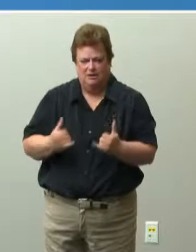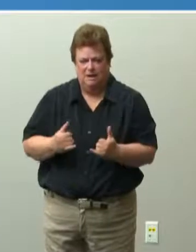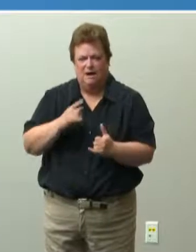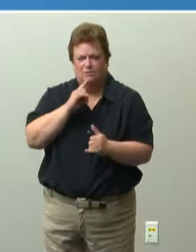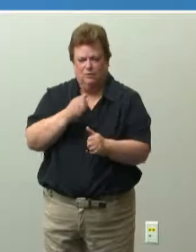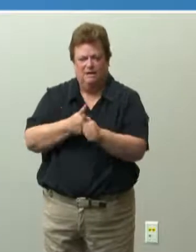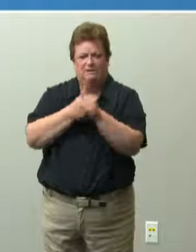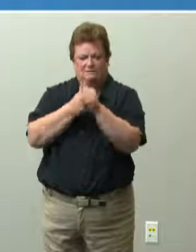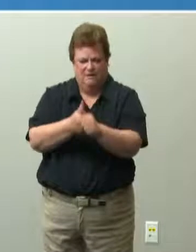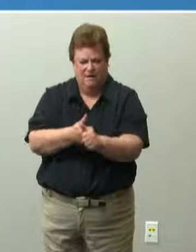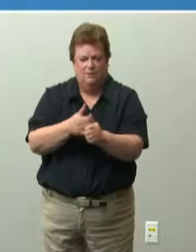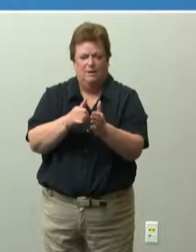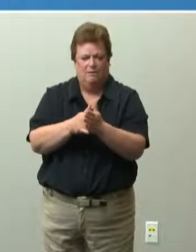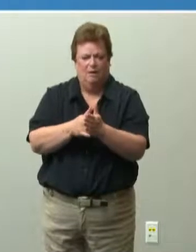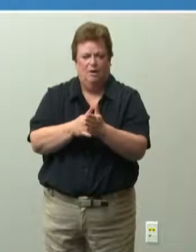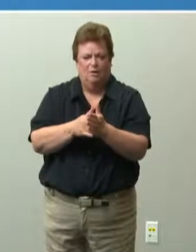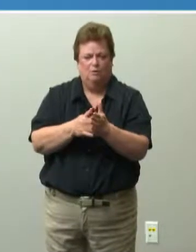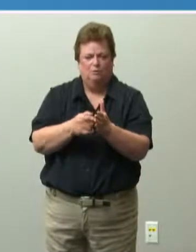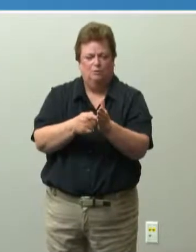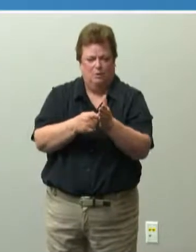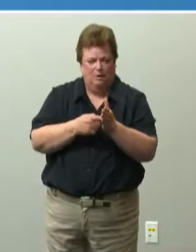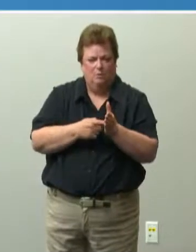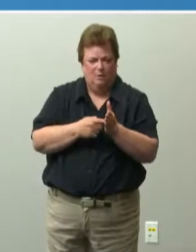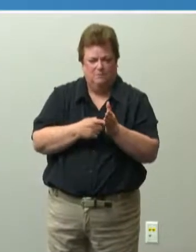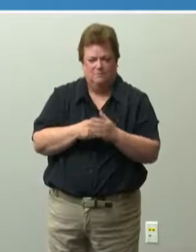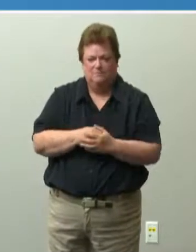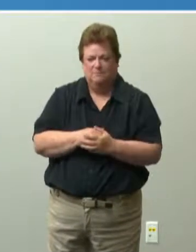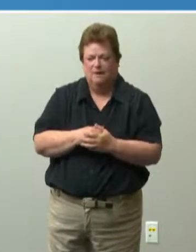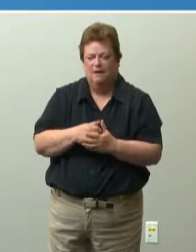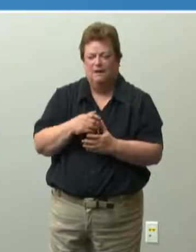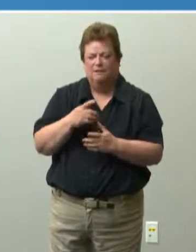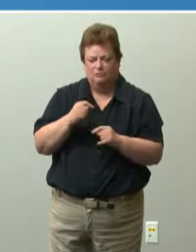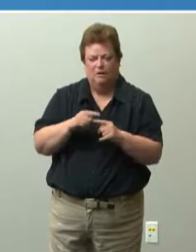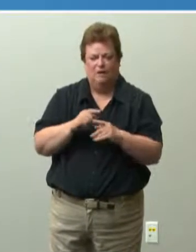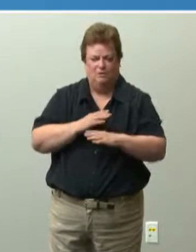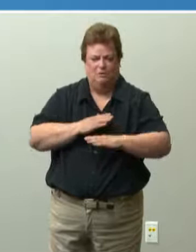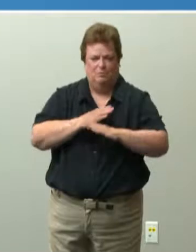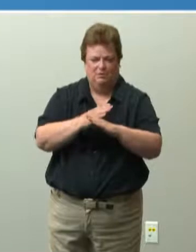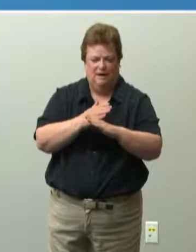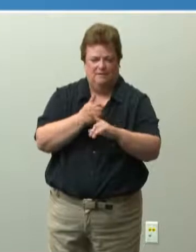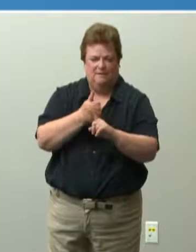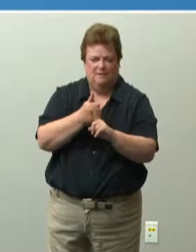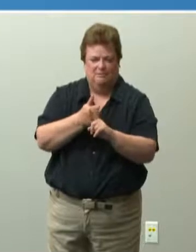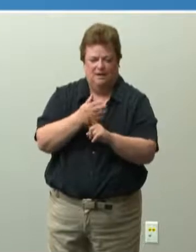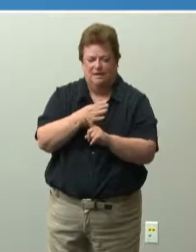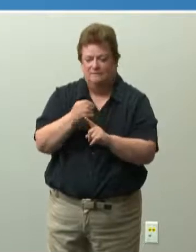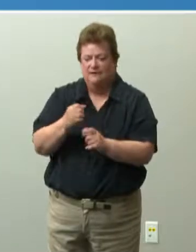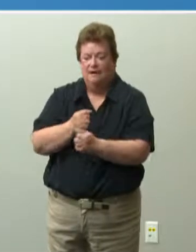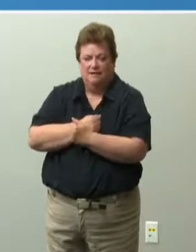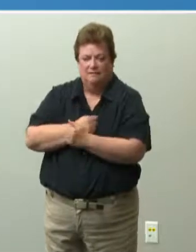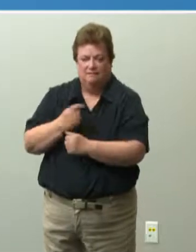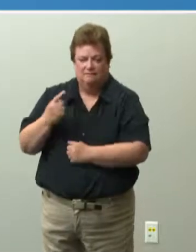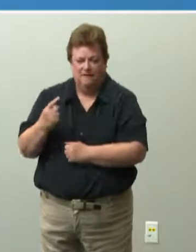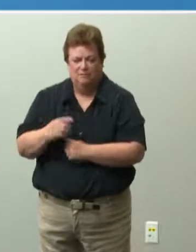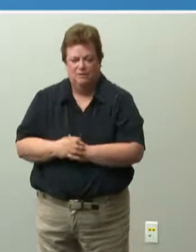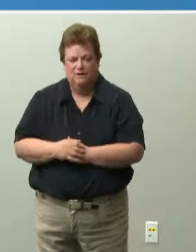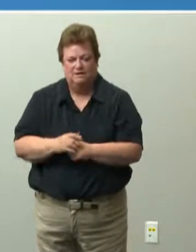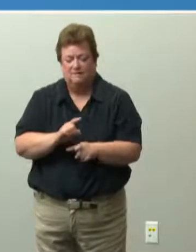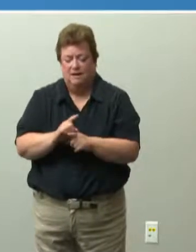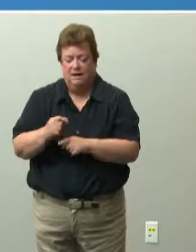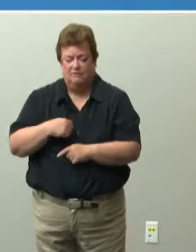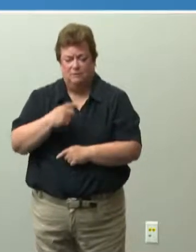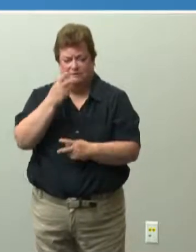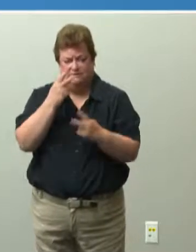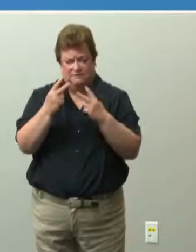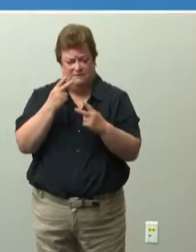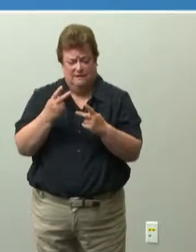following the recommendations and trying to protect themselves and their loved ones. And as we've seen before,